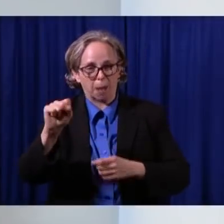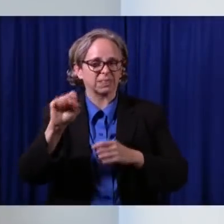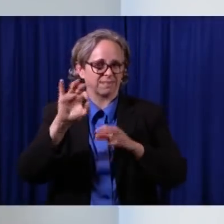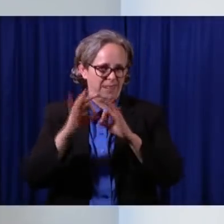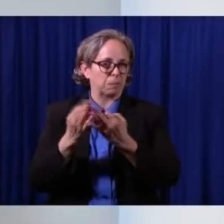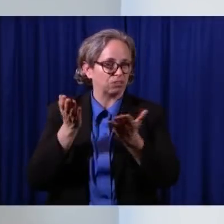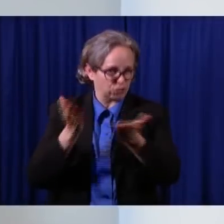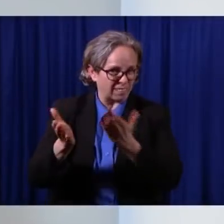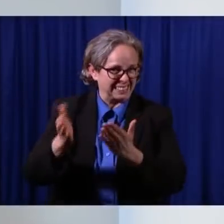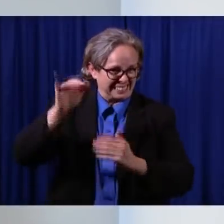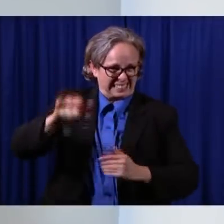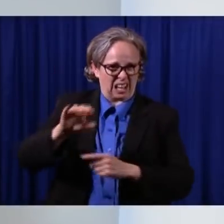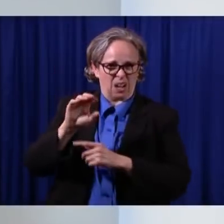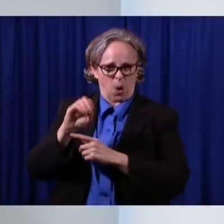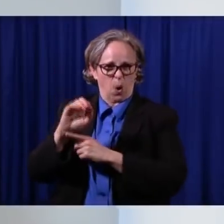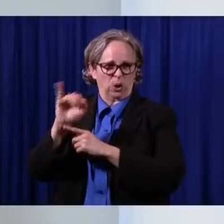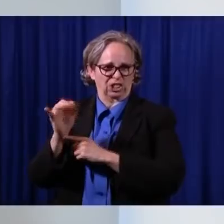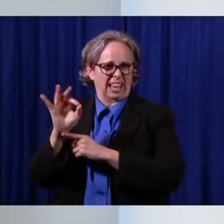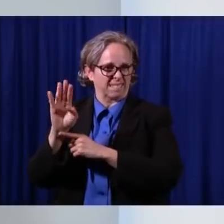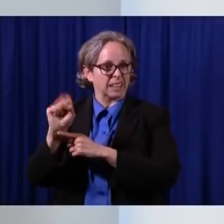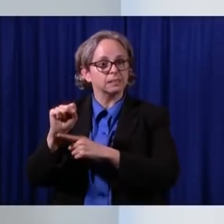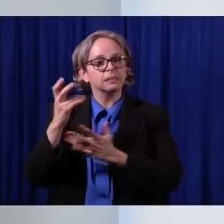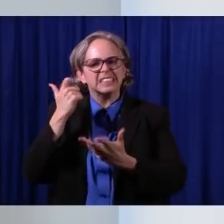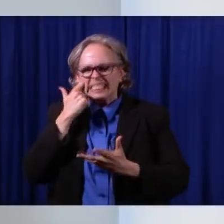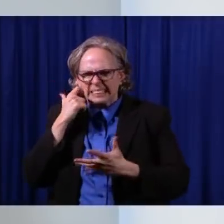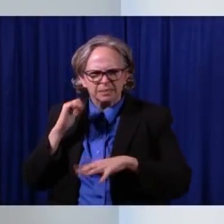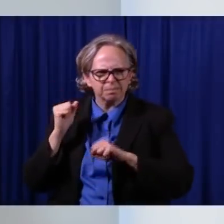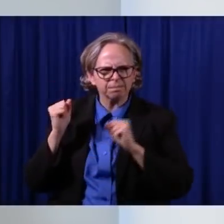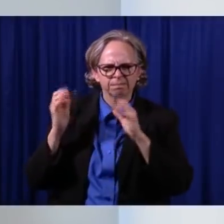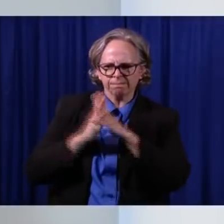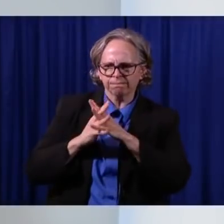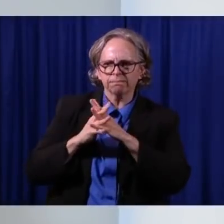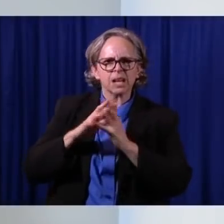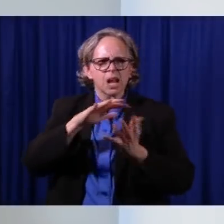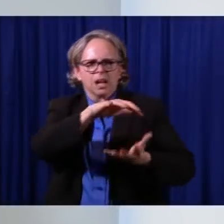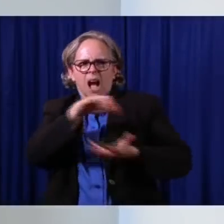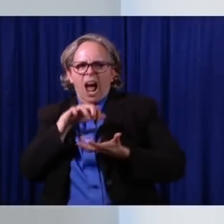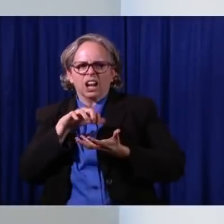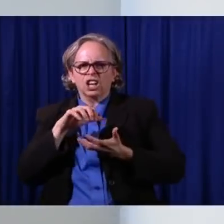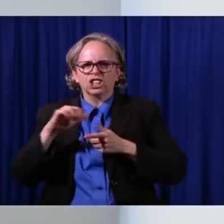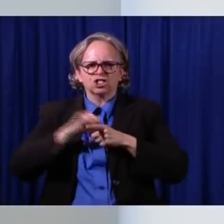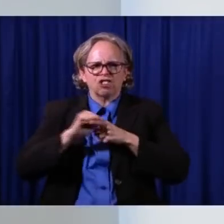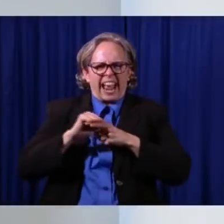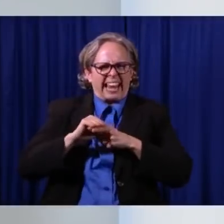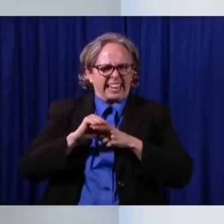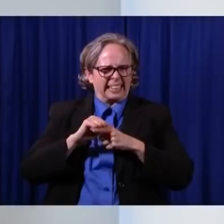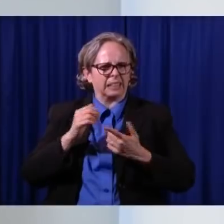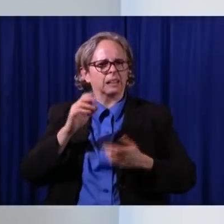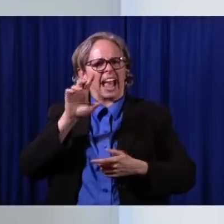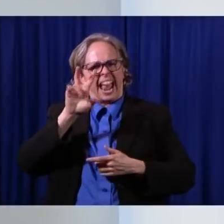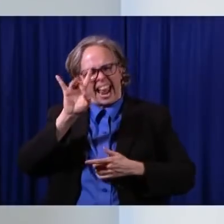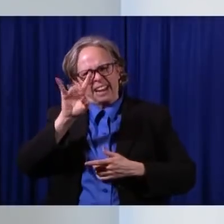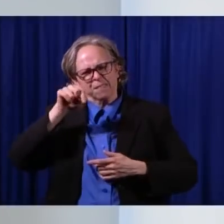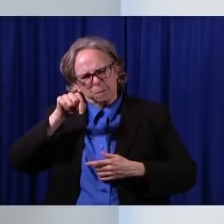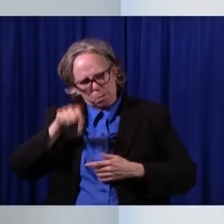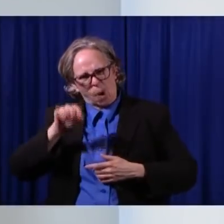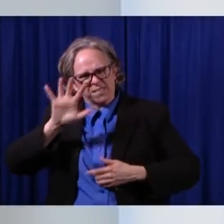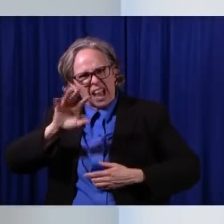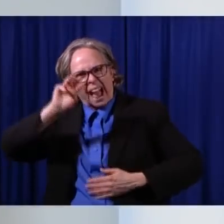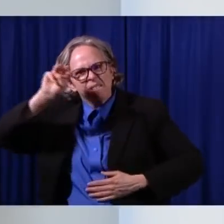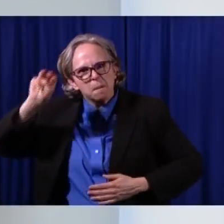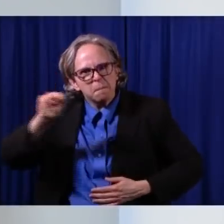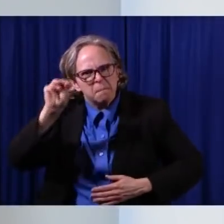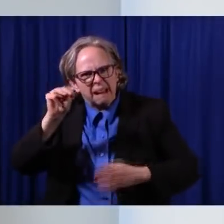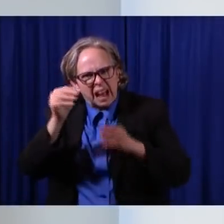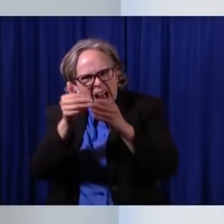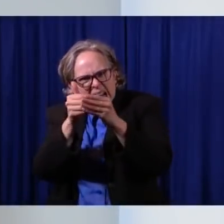training grant of $8.5 million for employment recovery and under the National